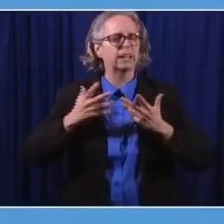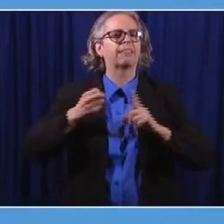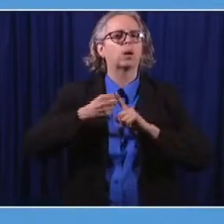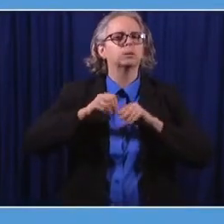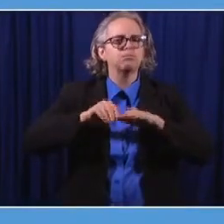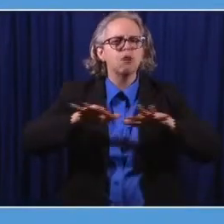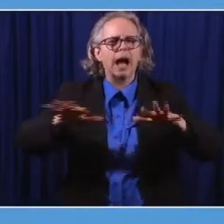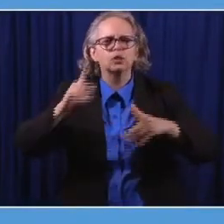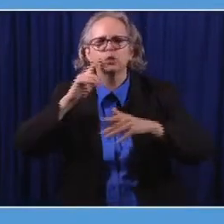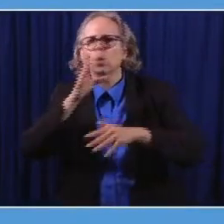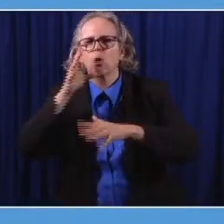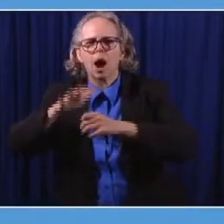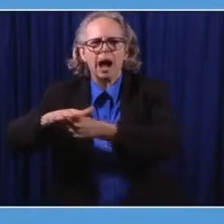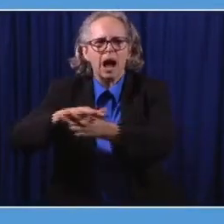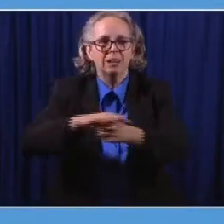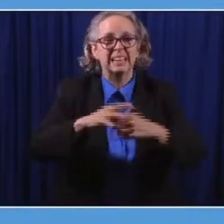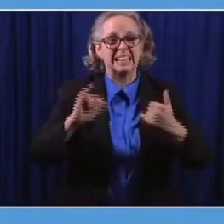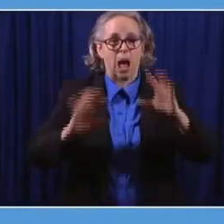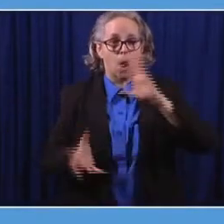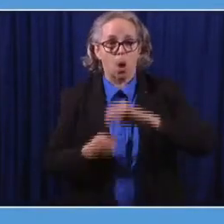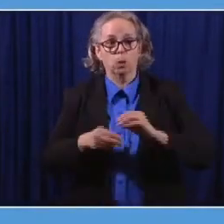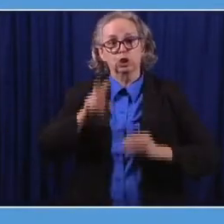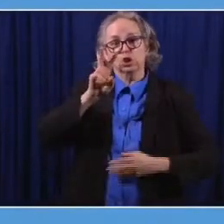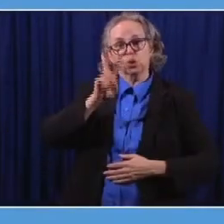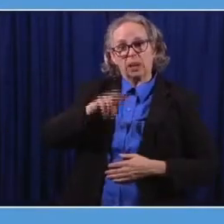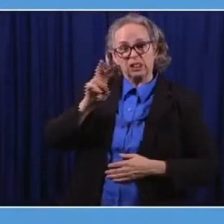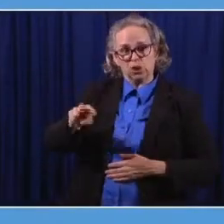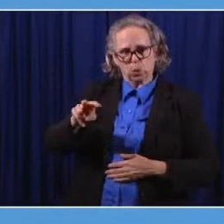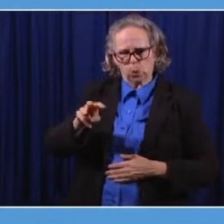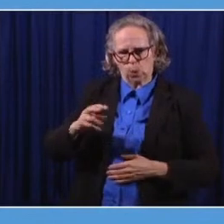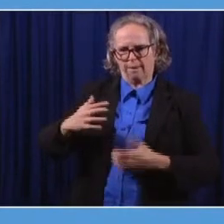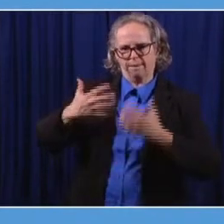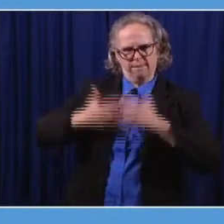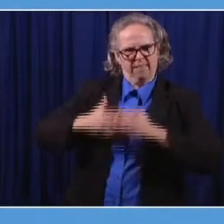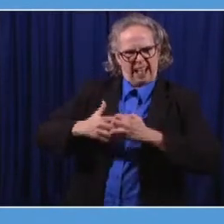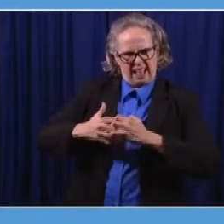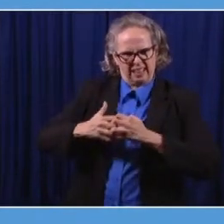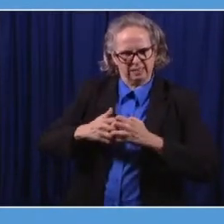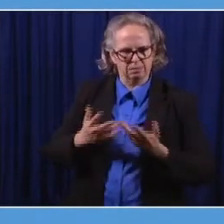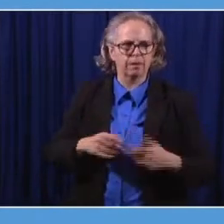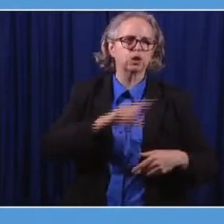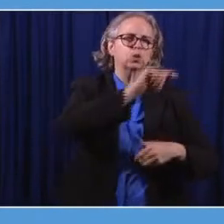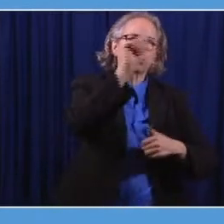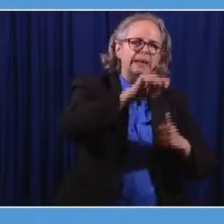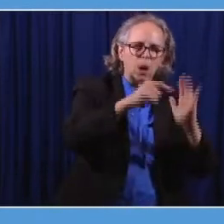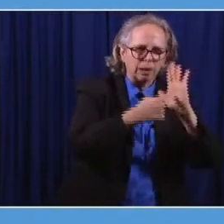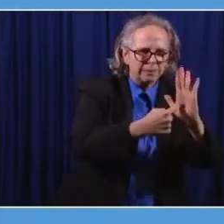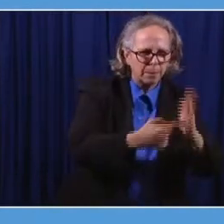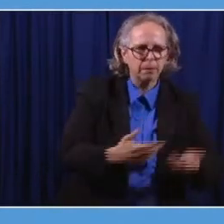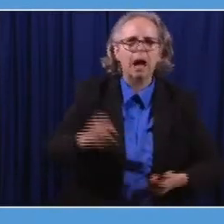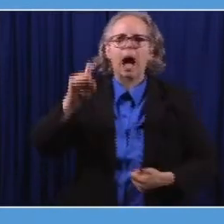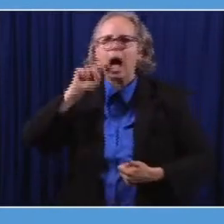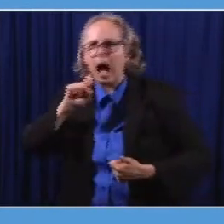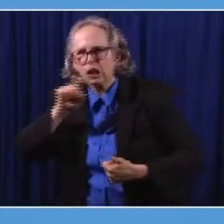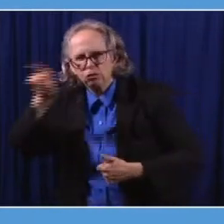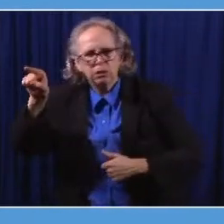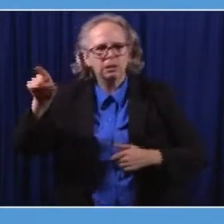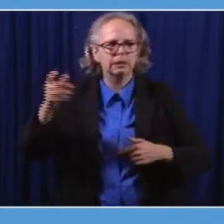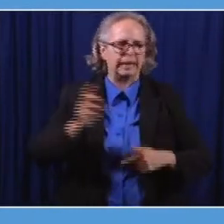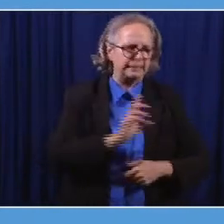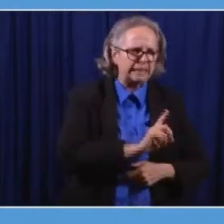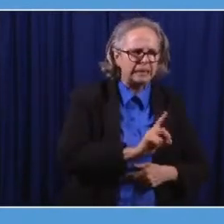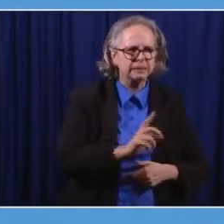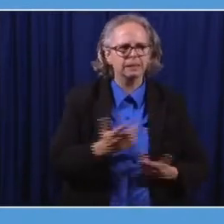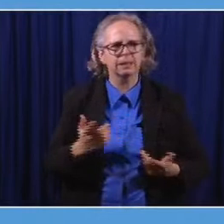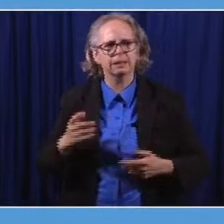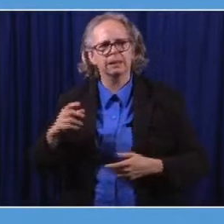22 active sites, including Toledo, Akron, Dayton, Sandusky, Newark, and Lancaster, among